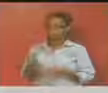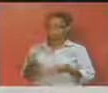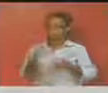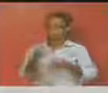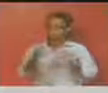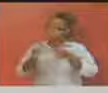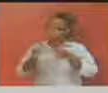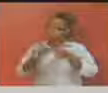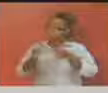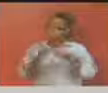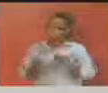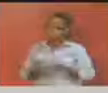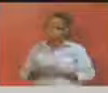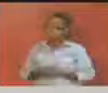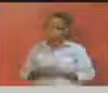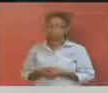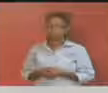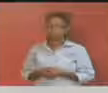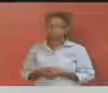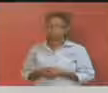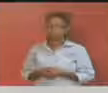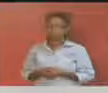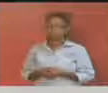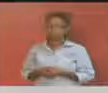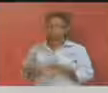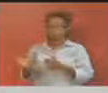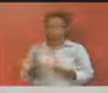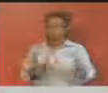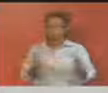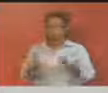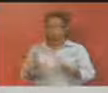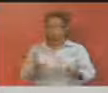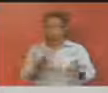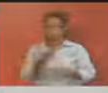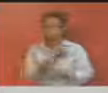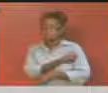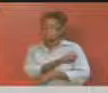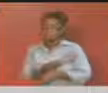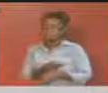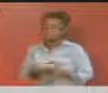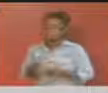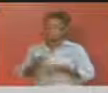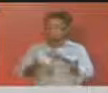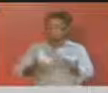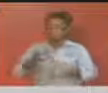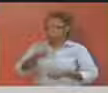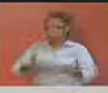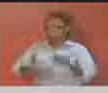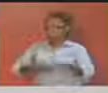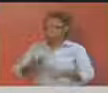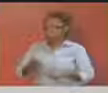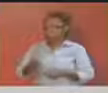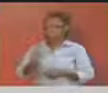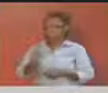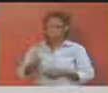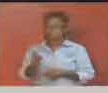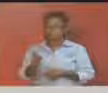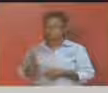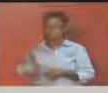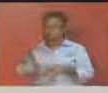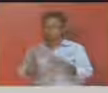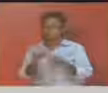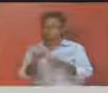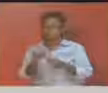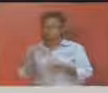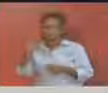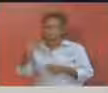plan operationally has to be based on where you are going to store hundreds of thousands of vaccines. If you